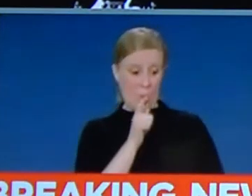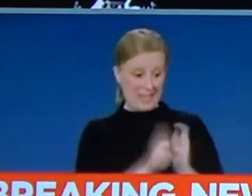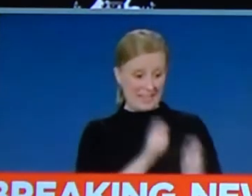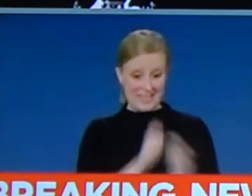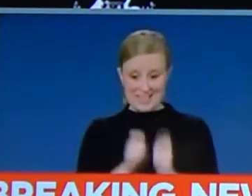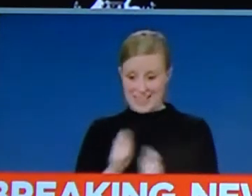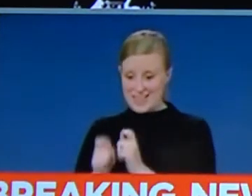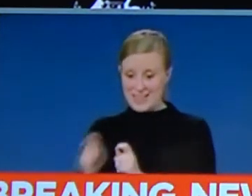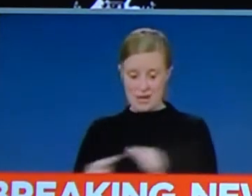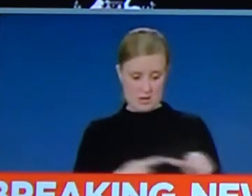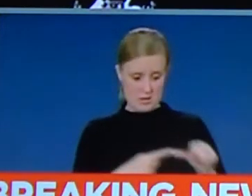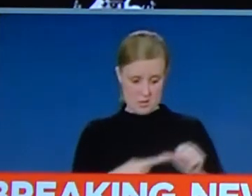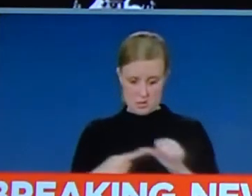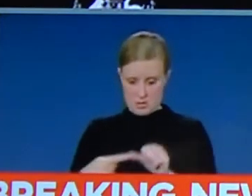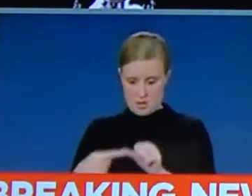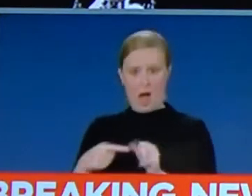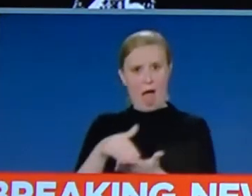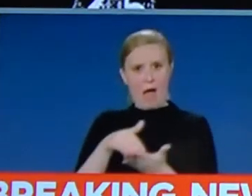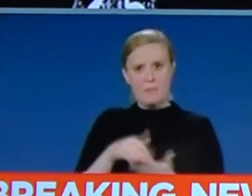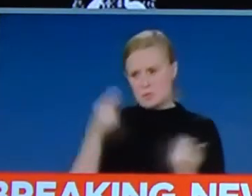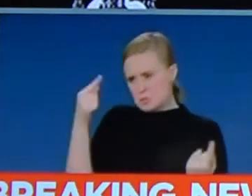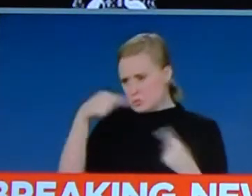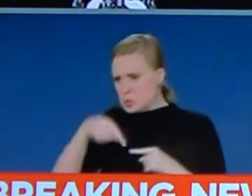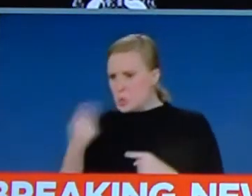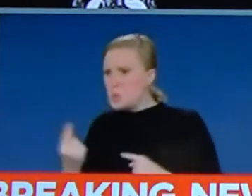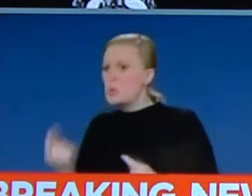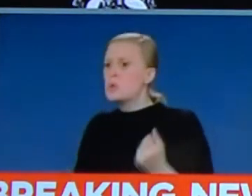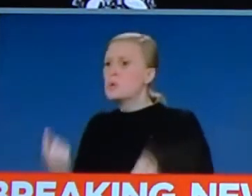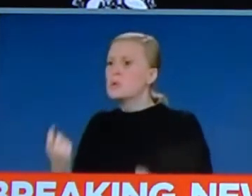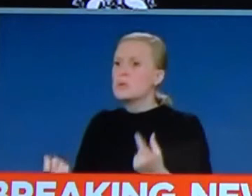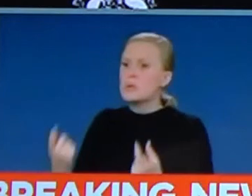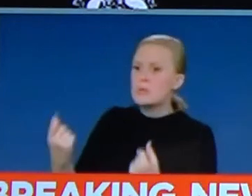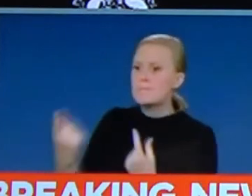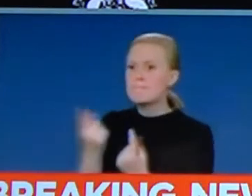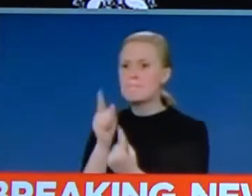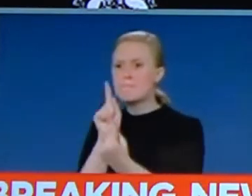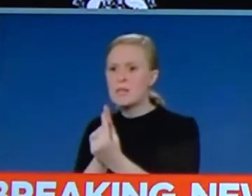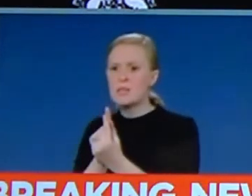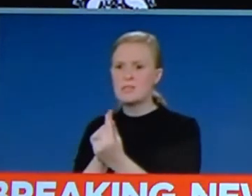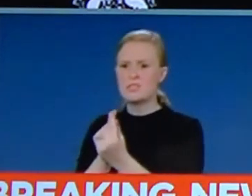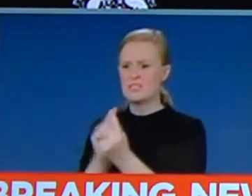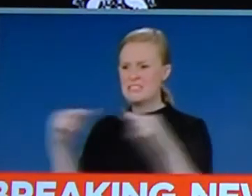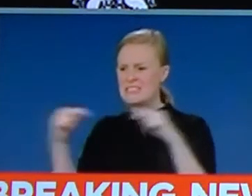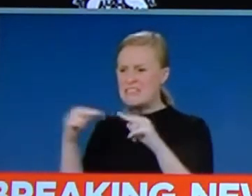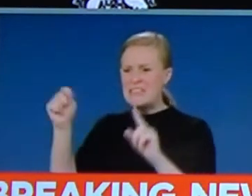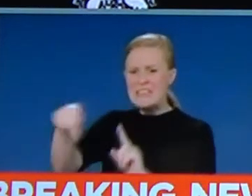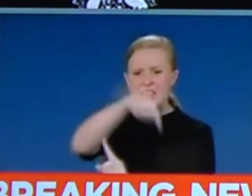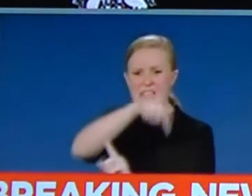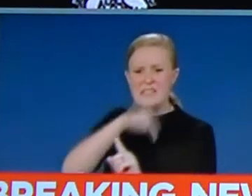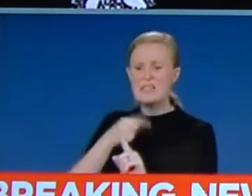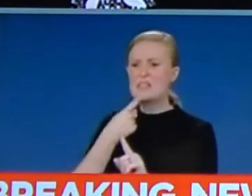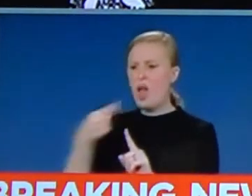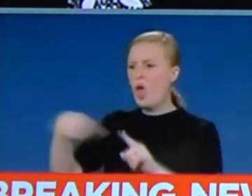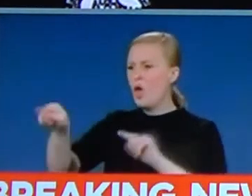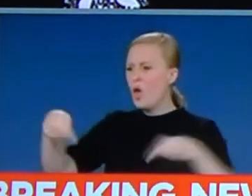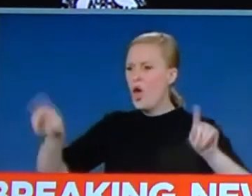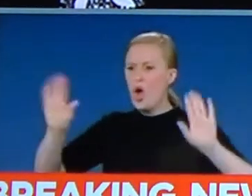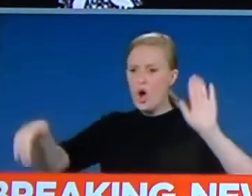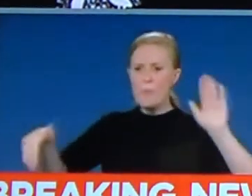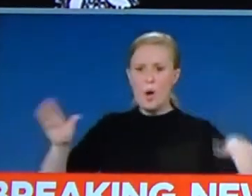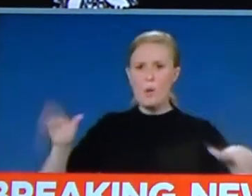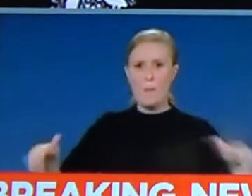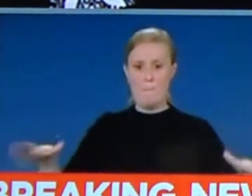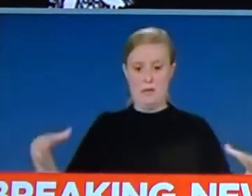other measures that we're taking at a state level to ensure that we can contain the growth and spread of the virus. Those testing